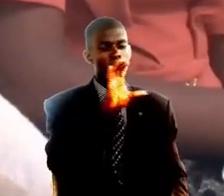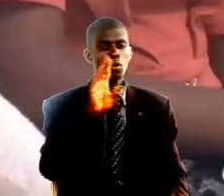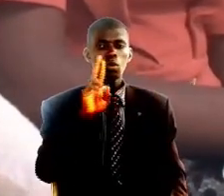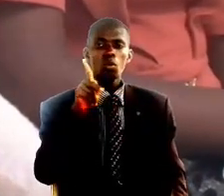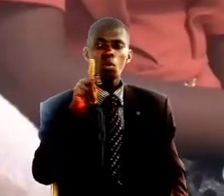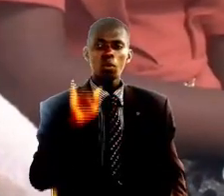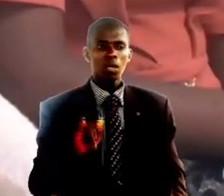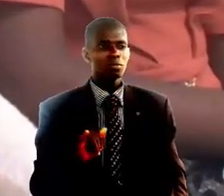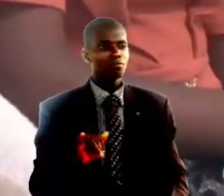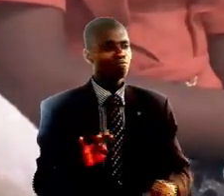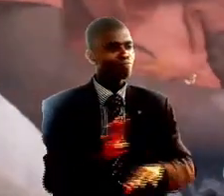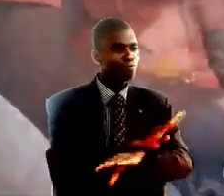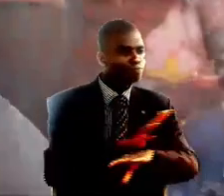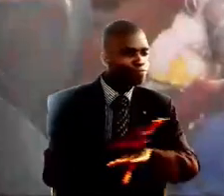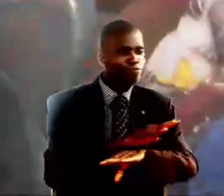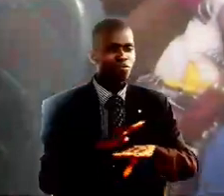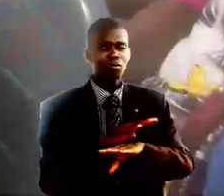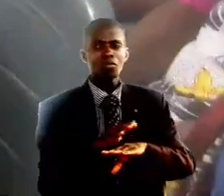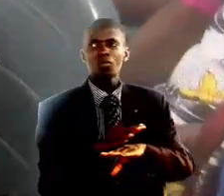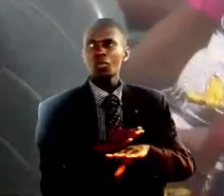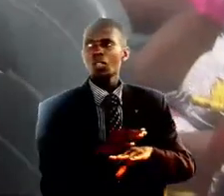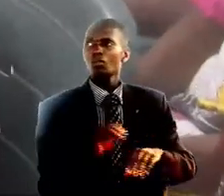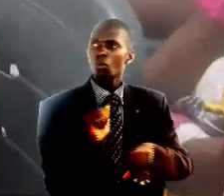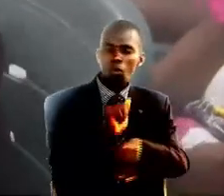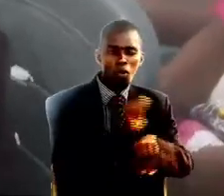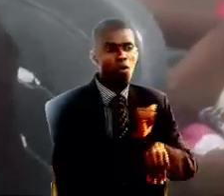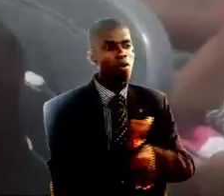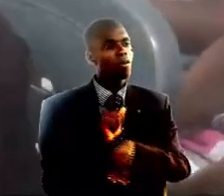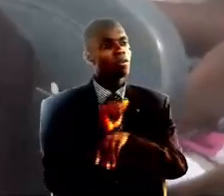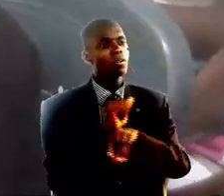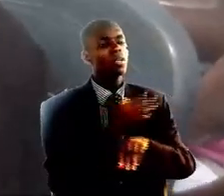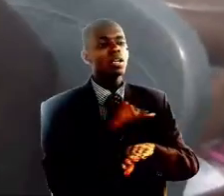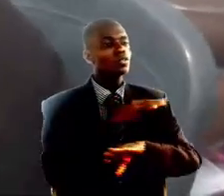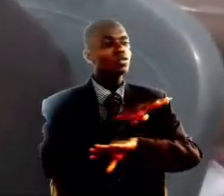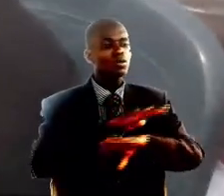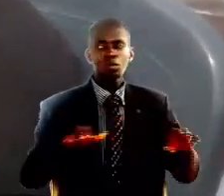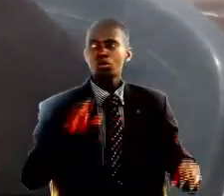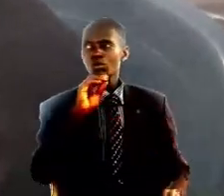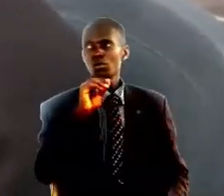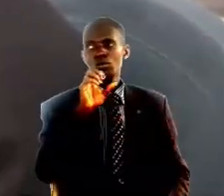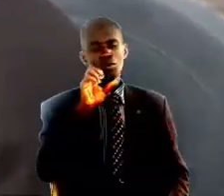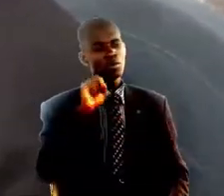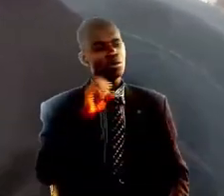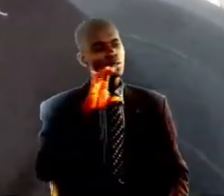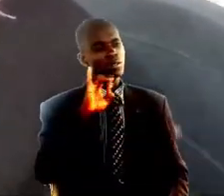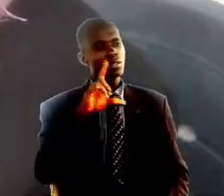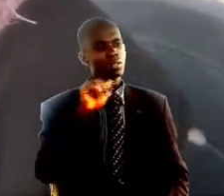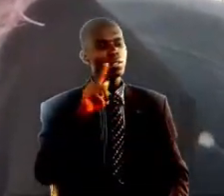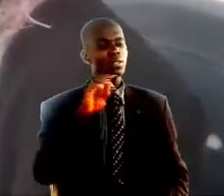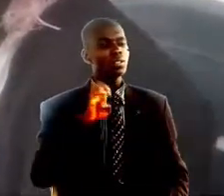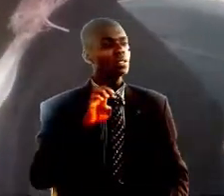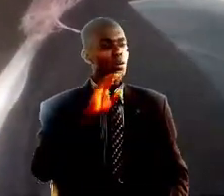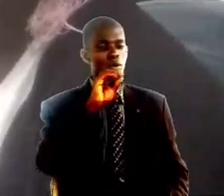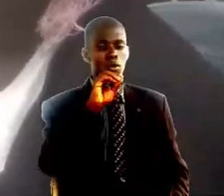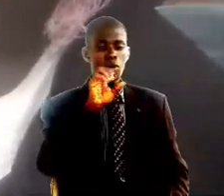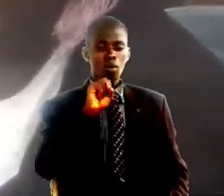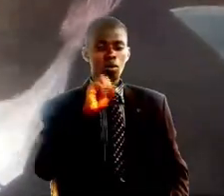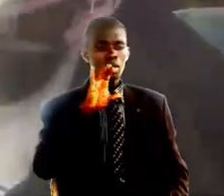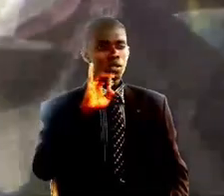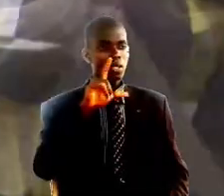don't oscillate. I'm sure you've seen that pendulum here and there, not staying in one place. You